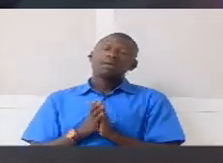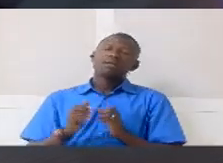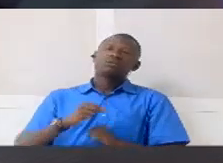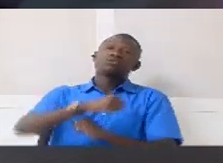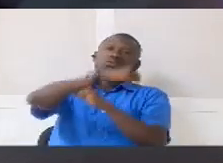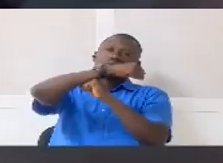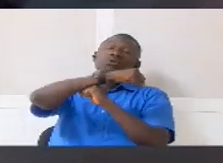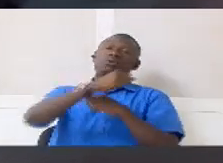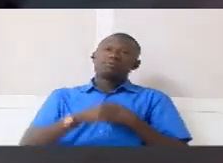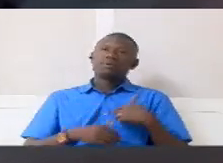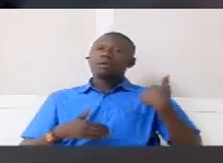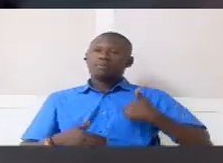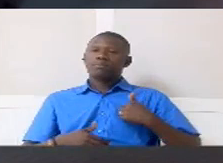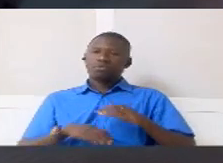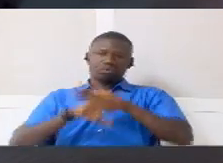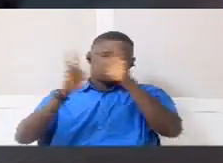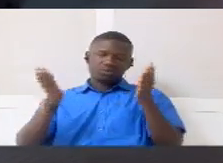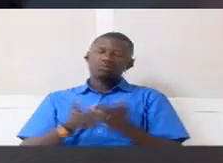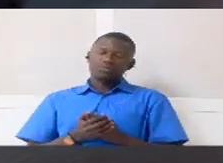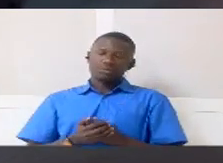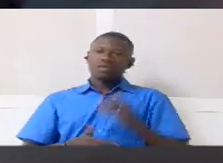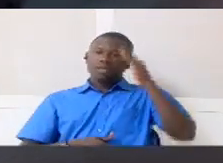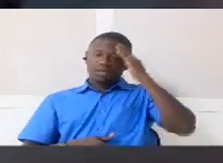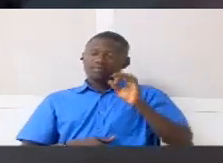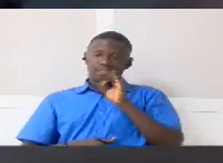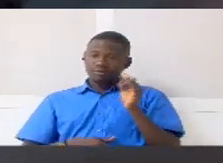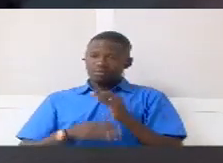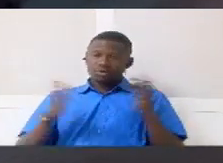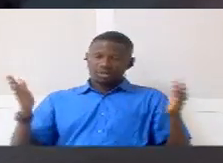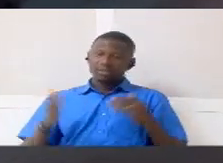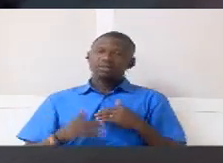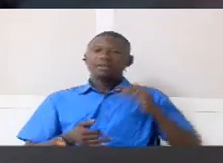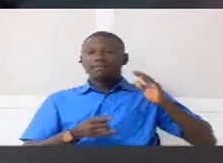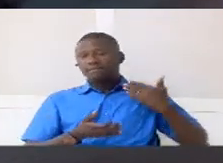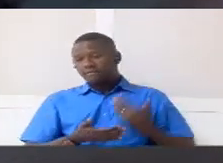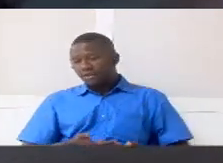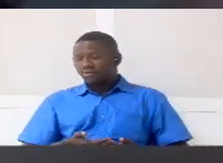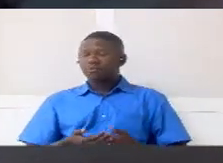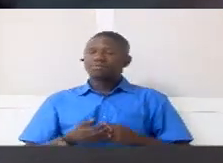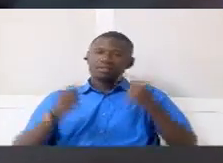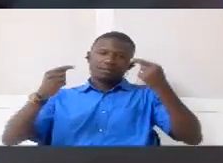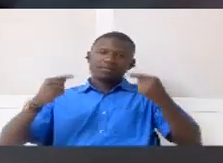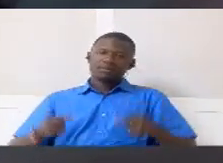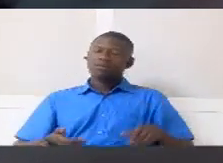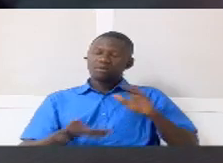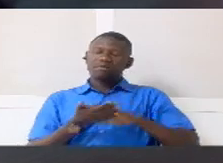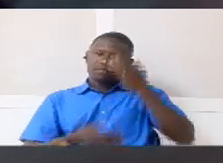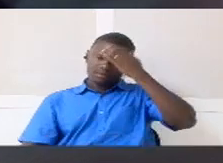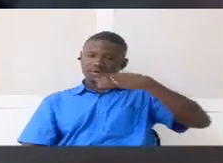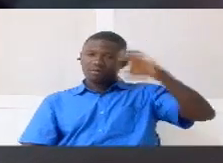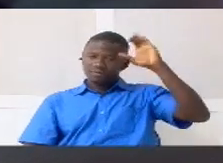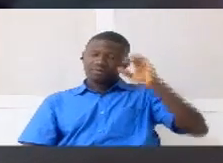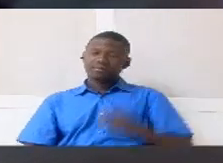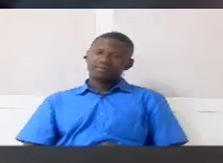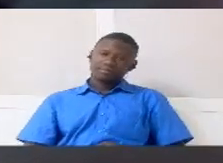the public. Thank you very much. That's the end of the statement on behalf of the commissioners. Council, are we